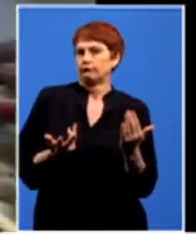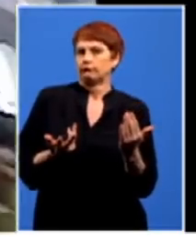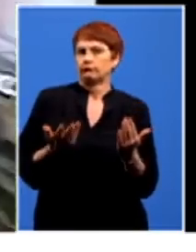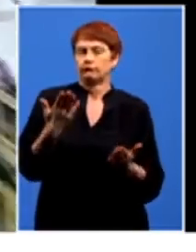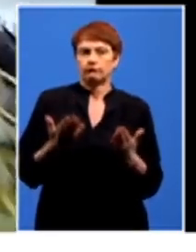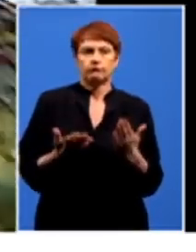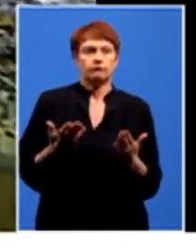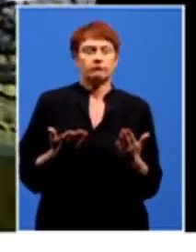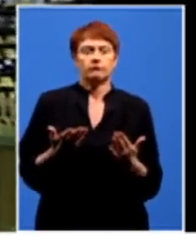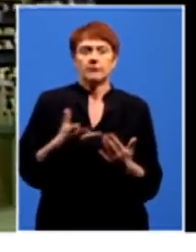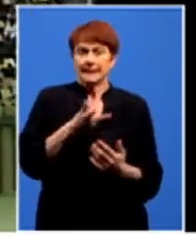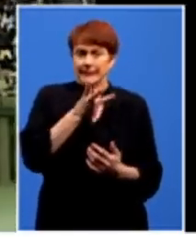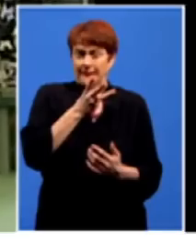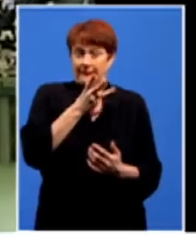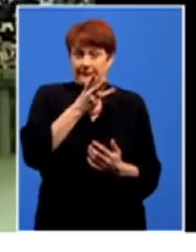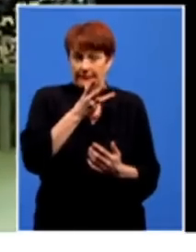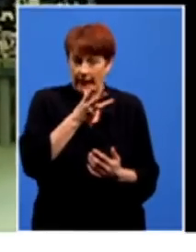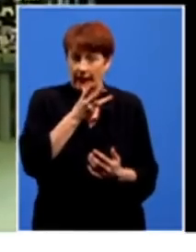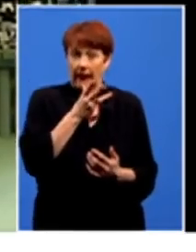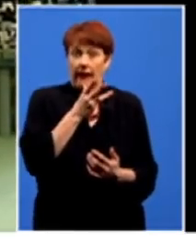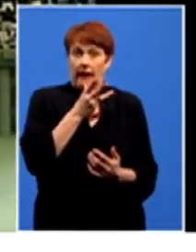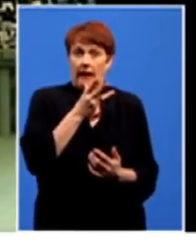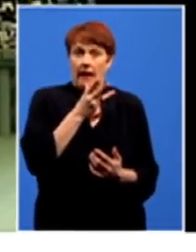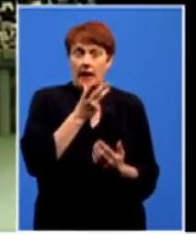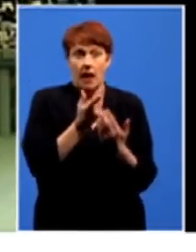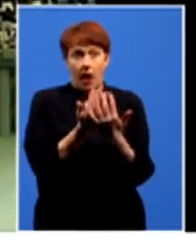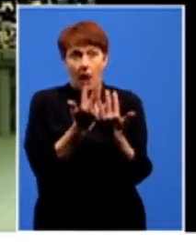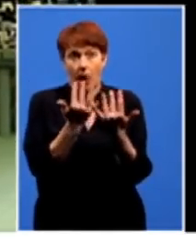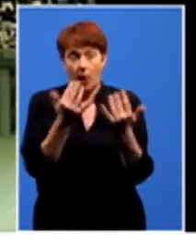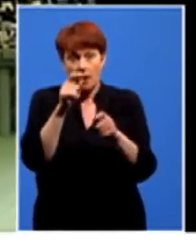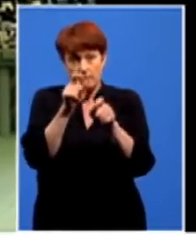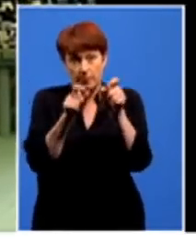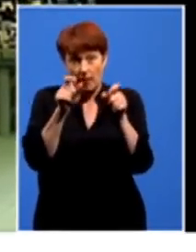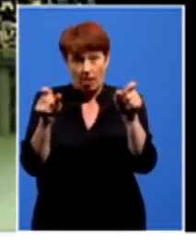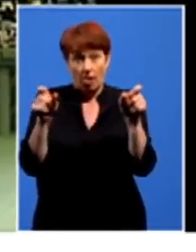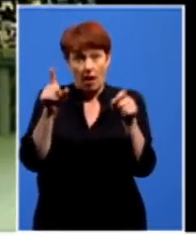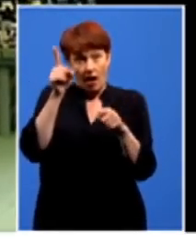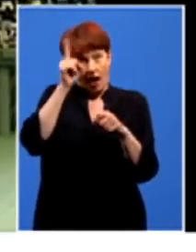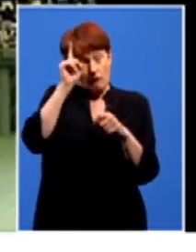amongst a multitude of African graduates.